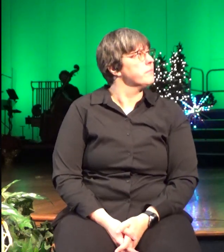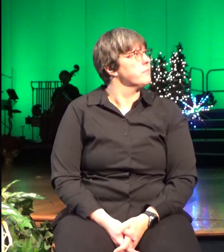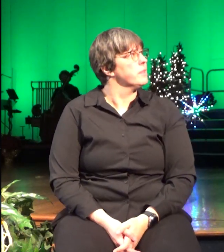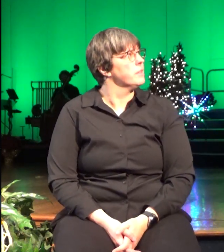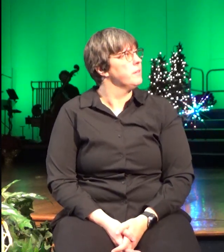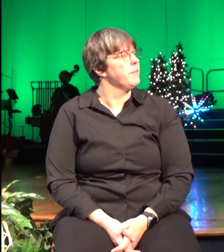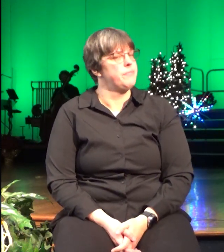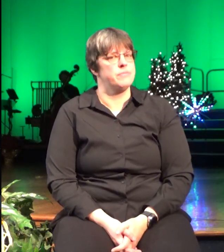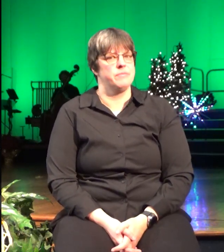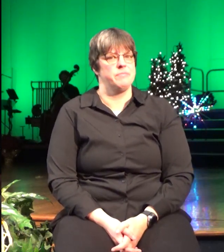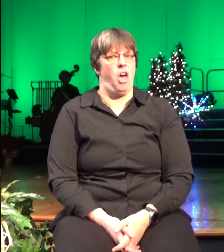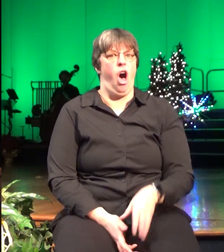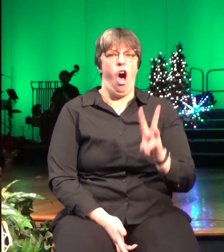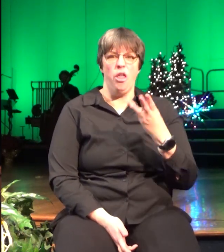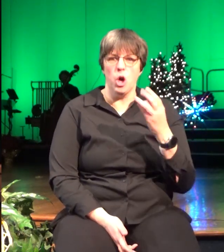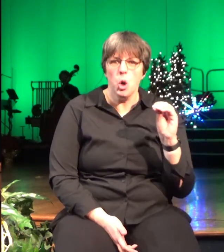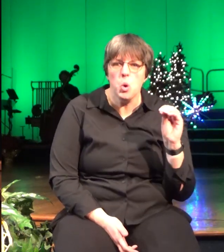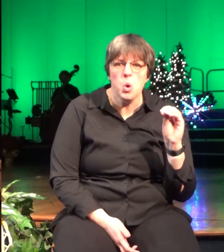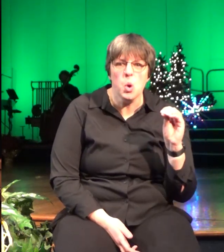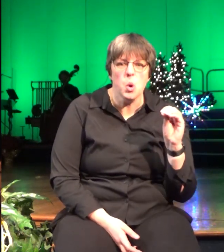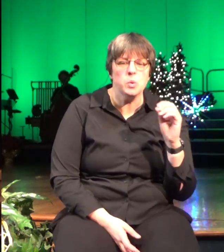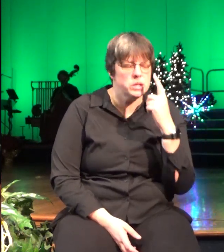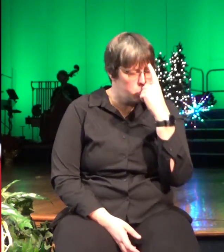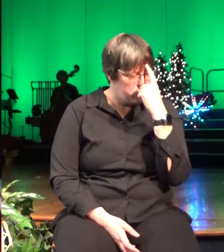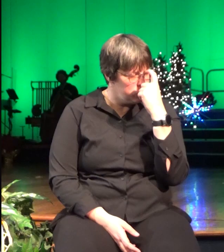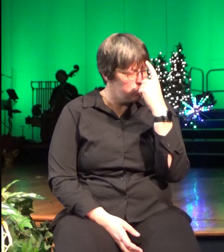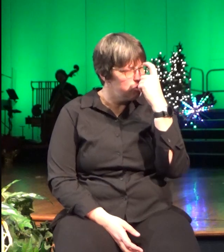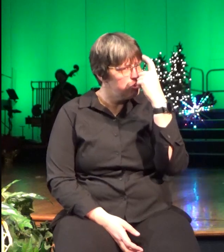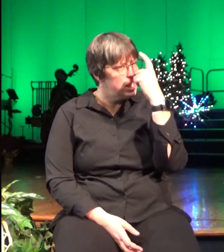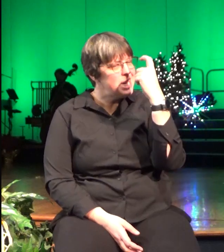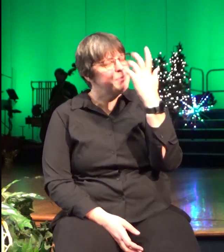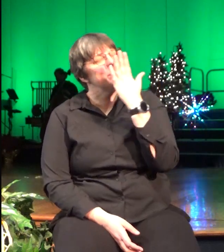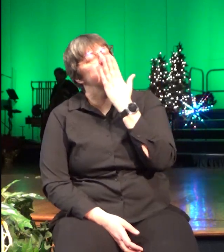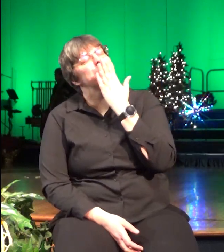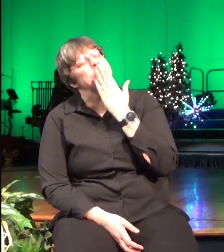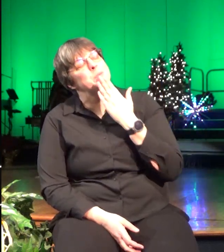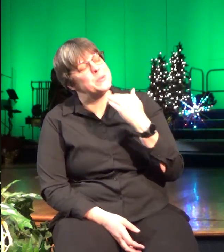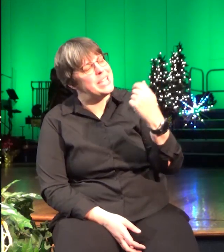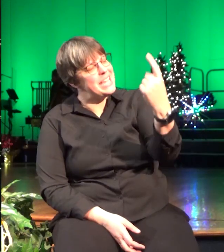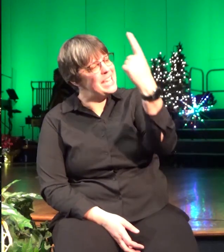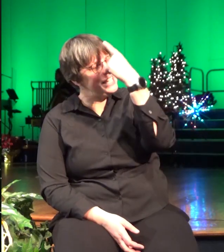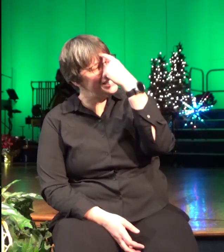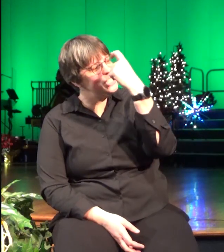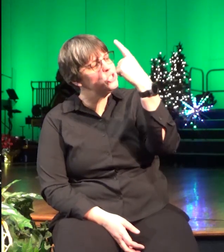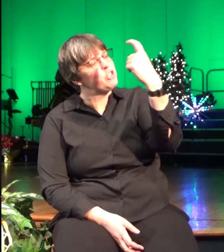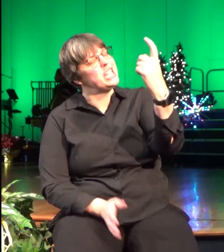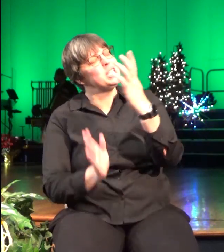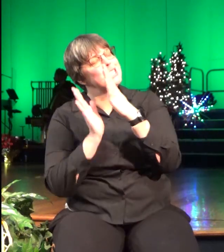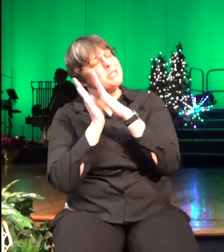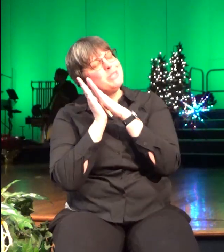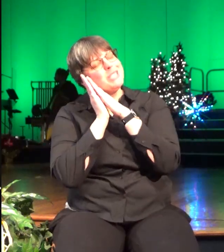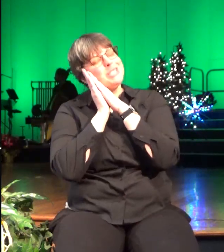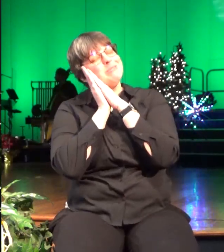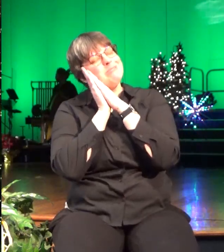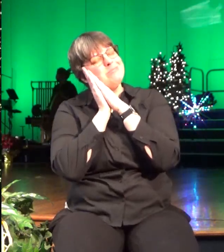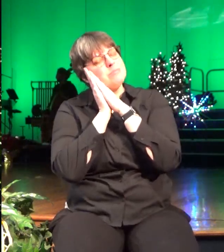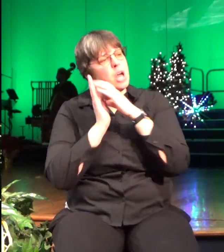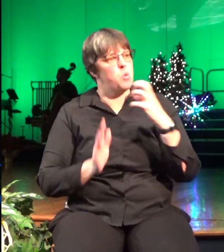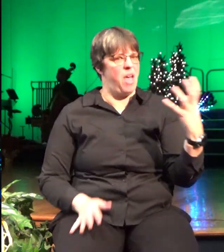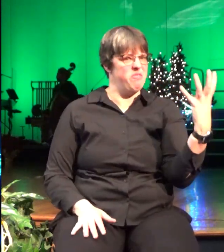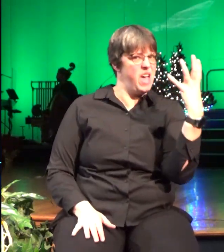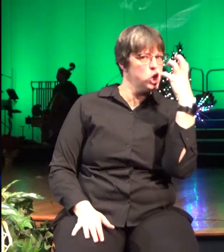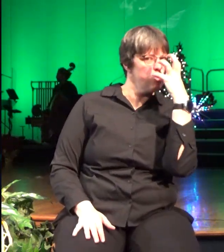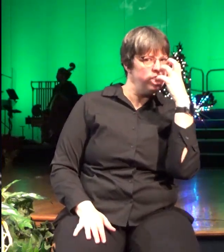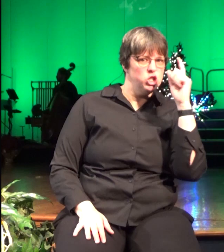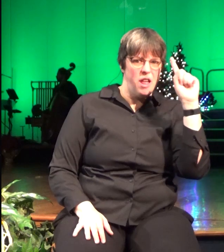All the Whos were all dreaming sweet dreams without care when the Grinch came to the first